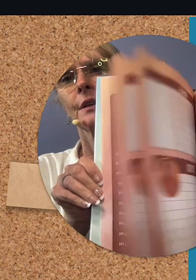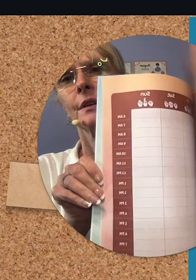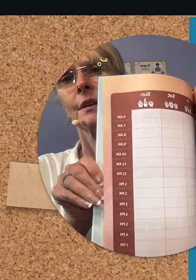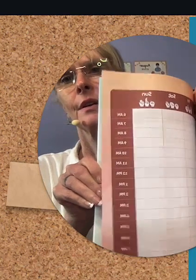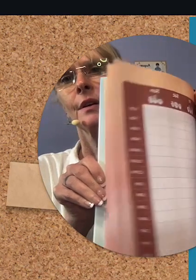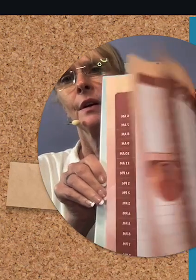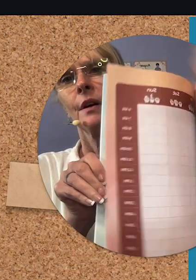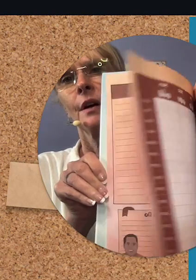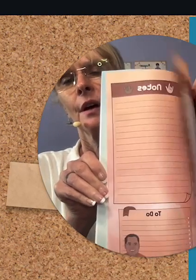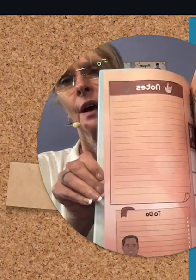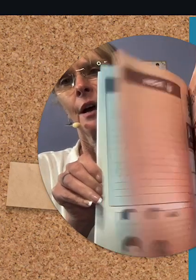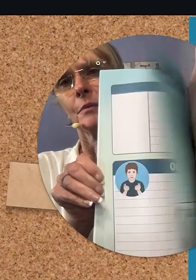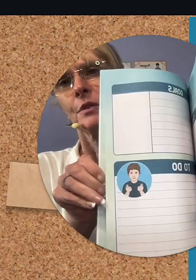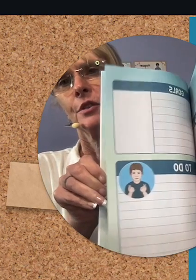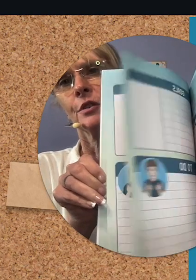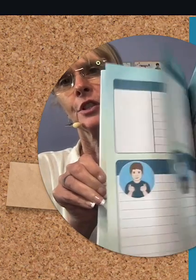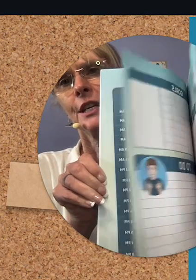your